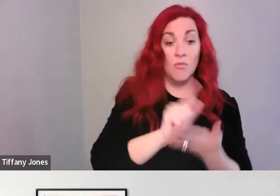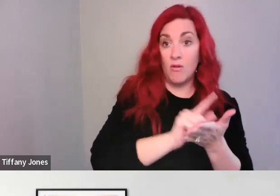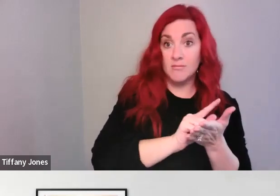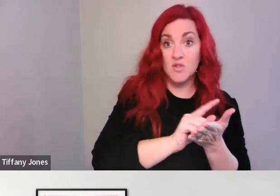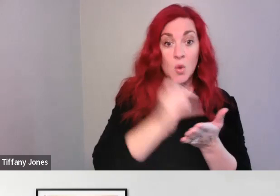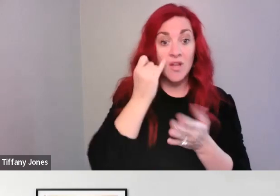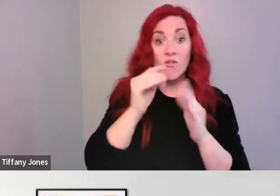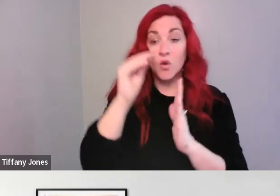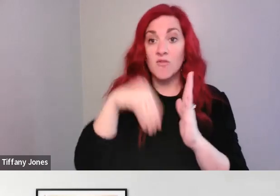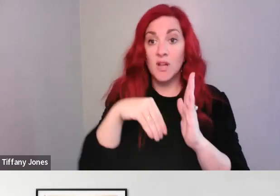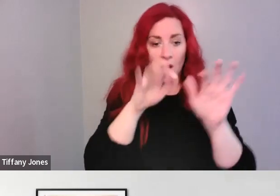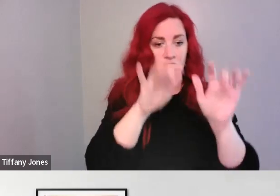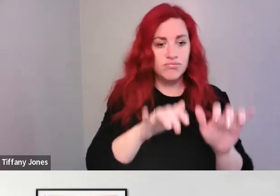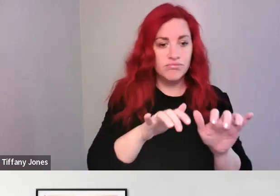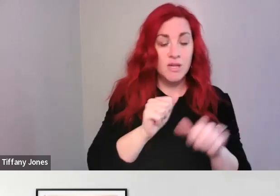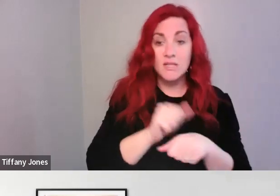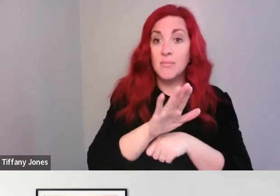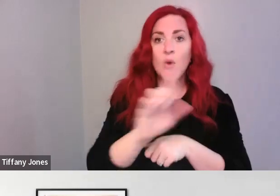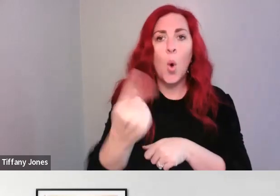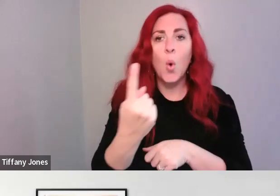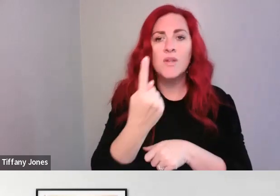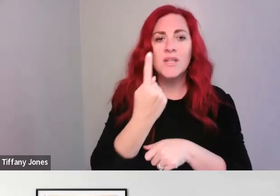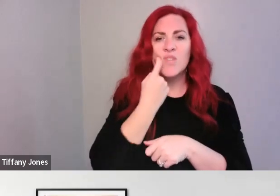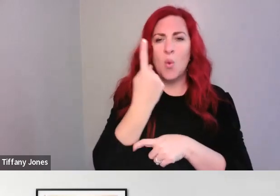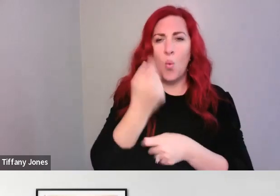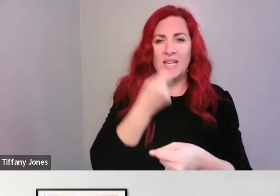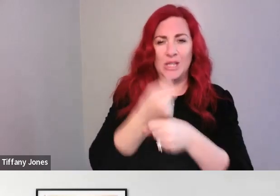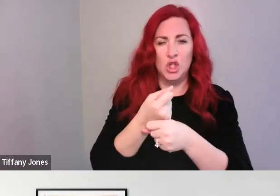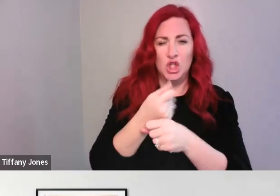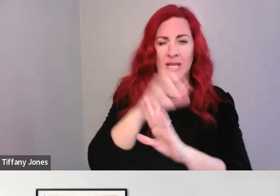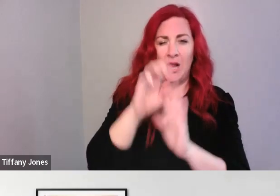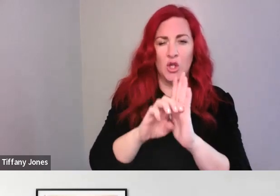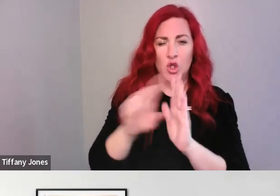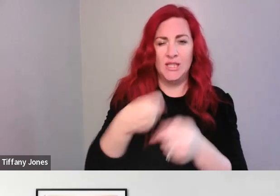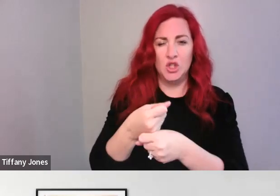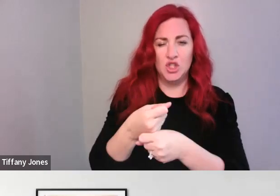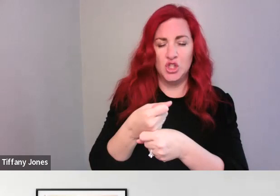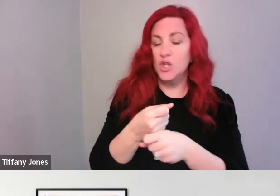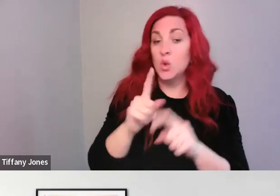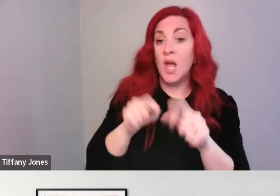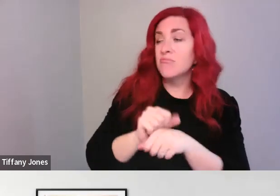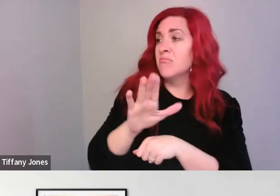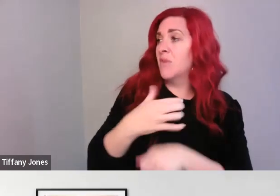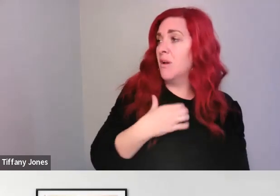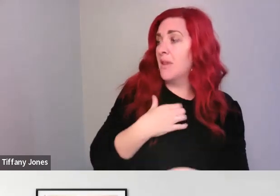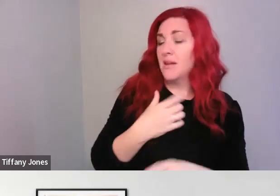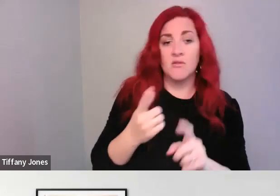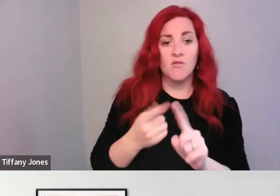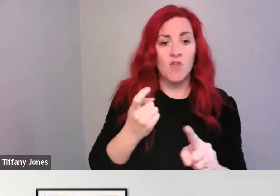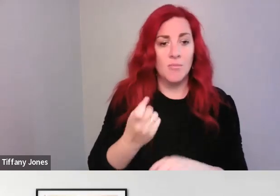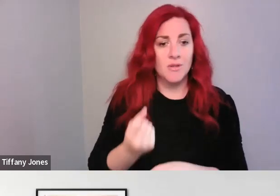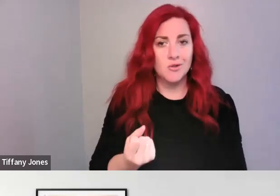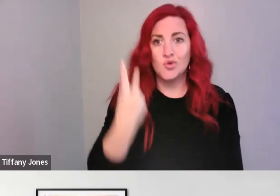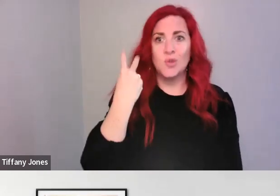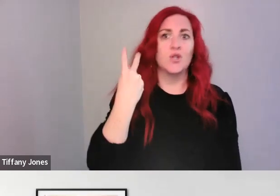they will only look at things that have happened within the past year, calendar year. So you can't submit a complaint about something that happened more